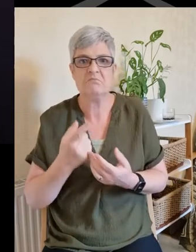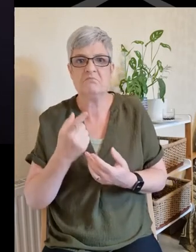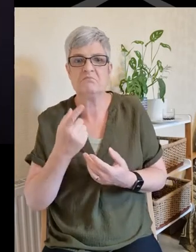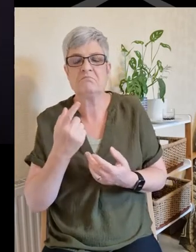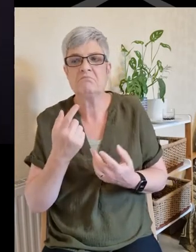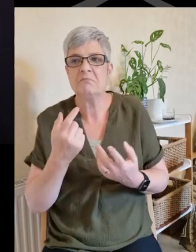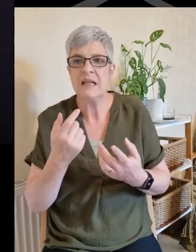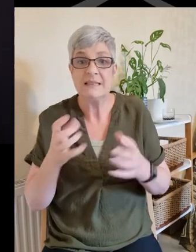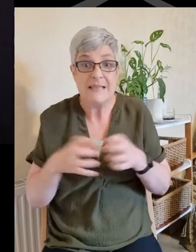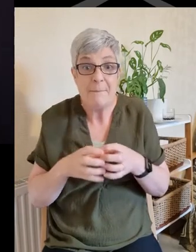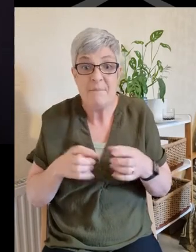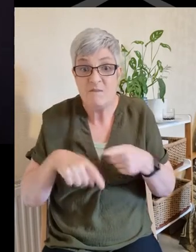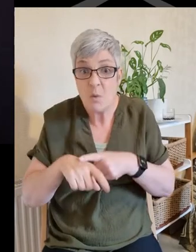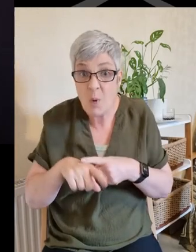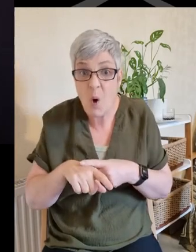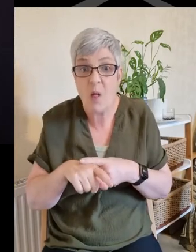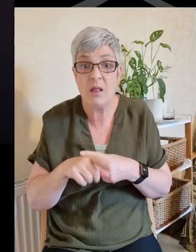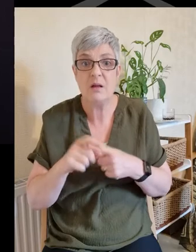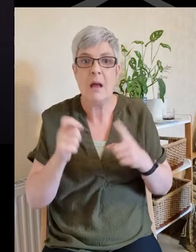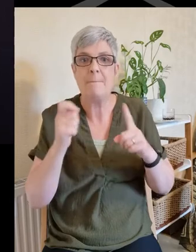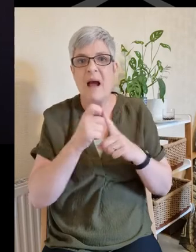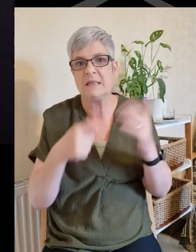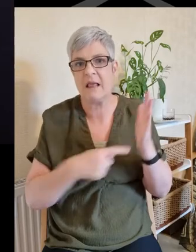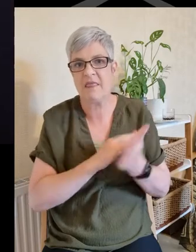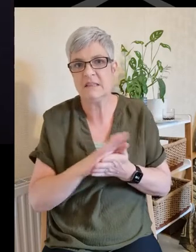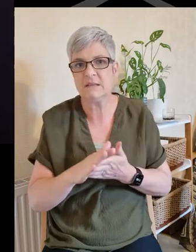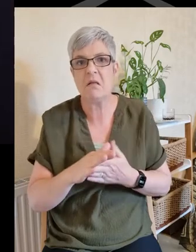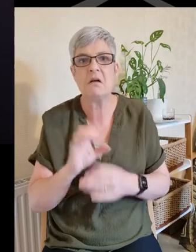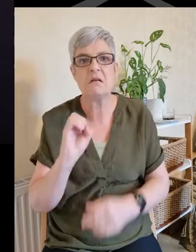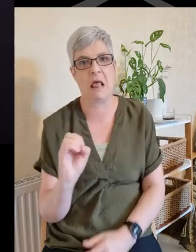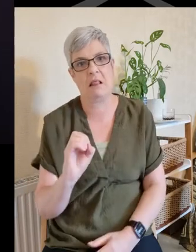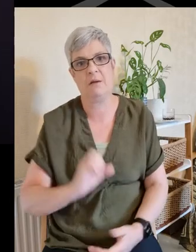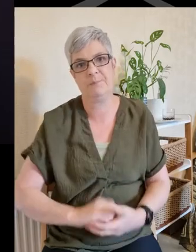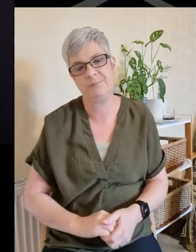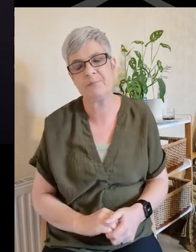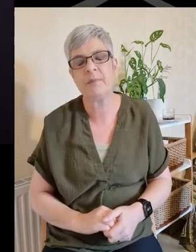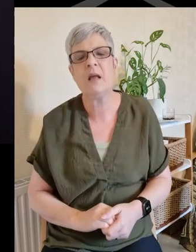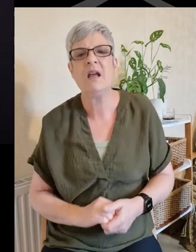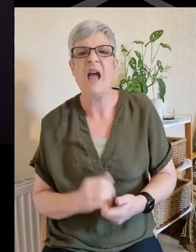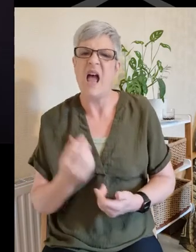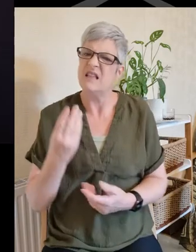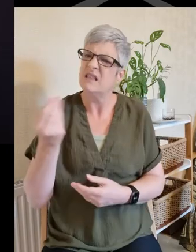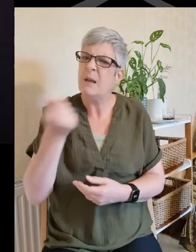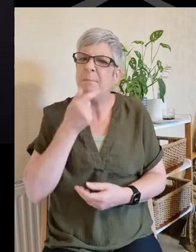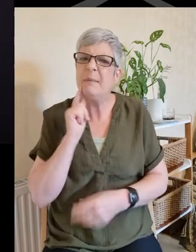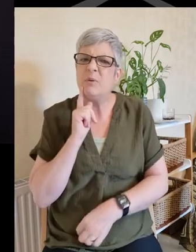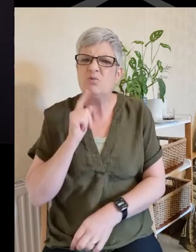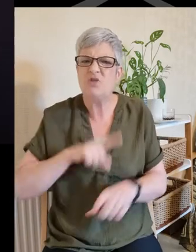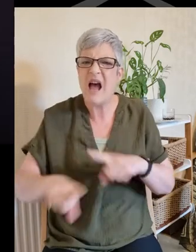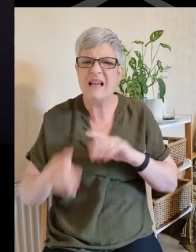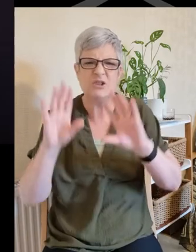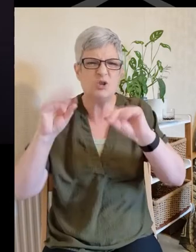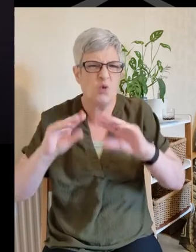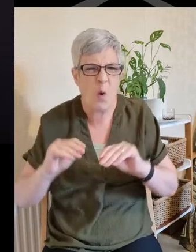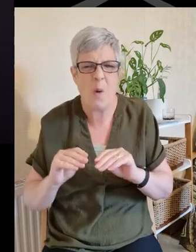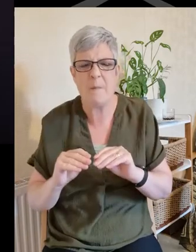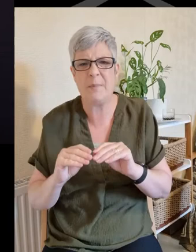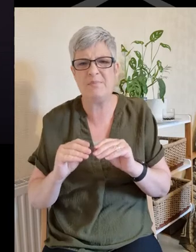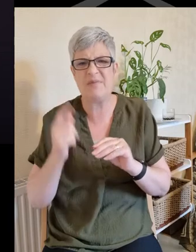But even as some try to repent of the past, even while some maybe want to airbrush the past